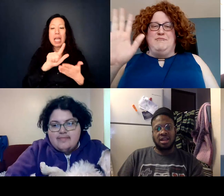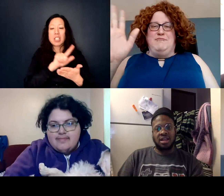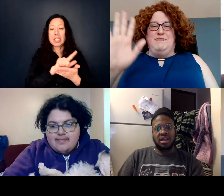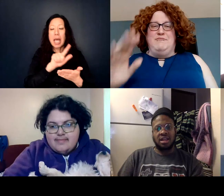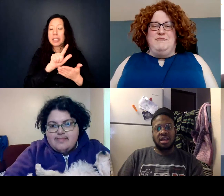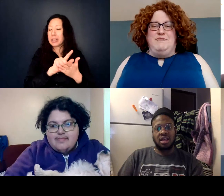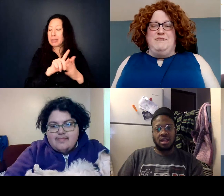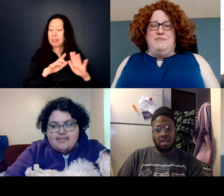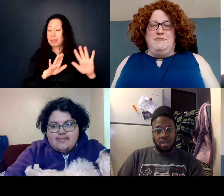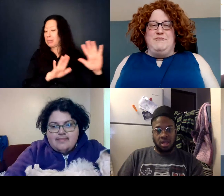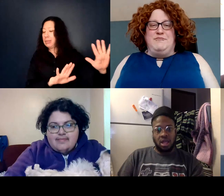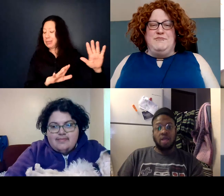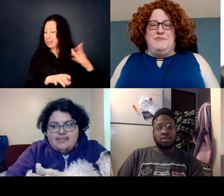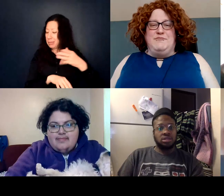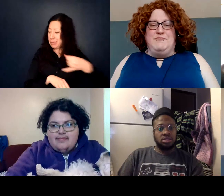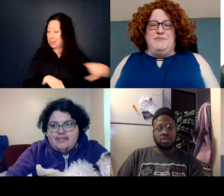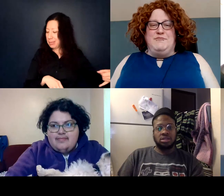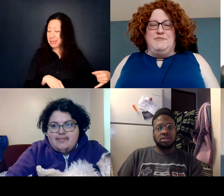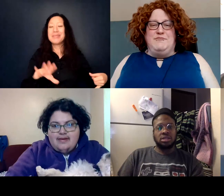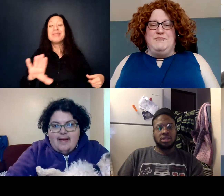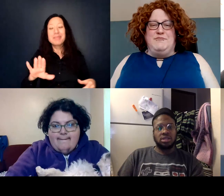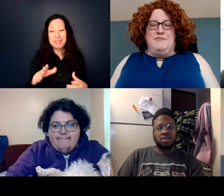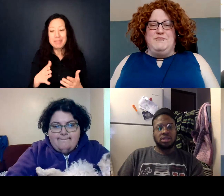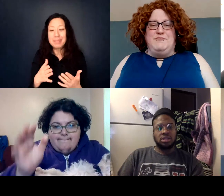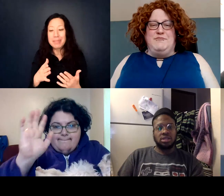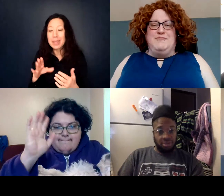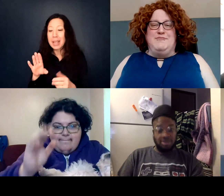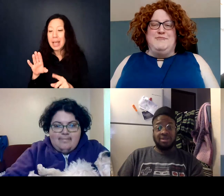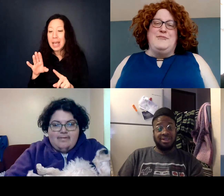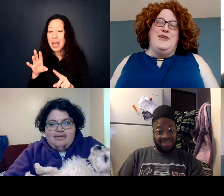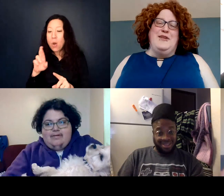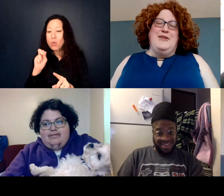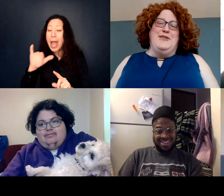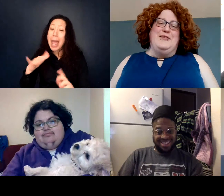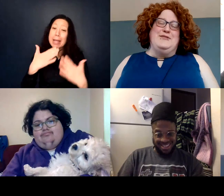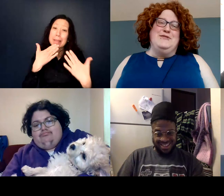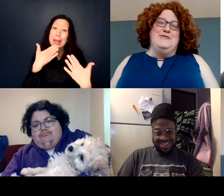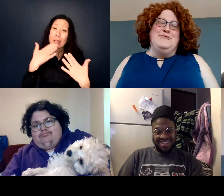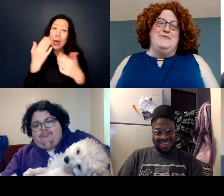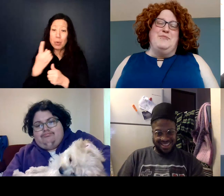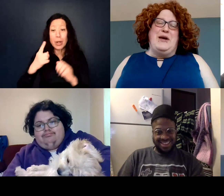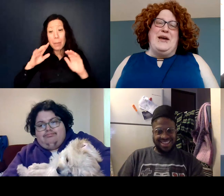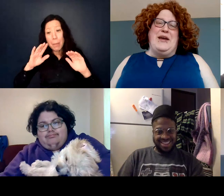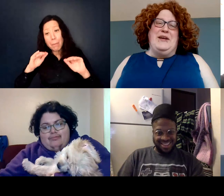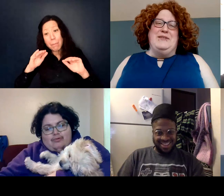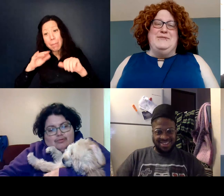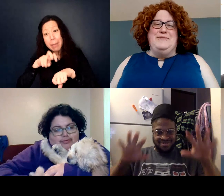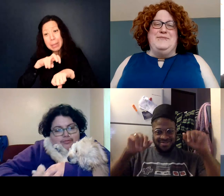Thanks, everybody. Bye, potato. Bye.